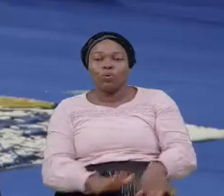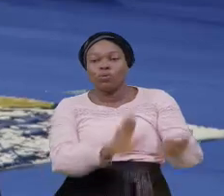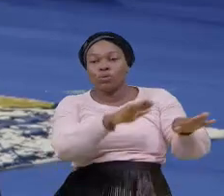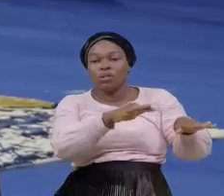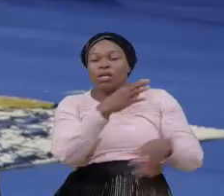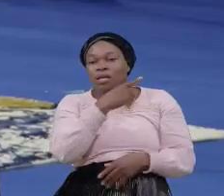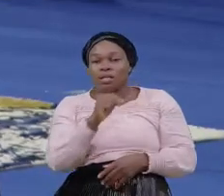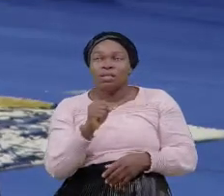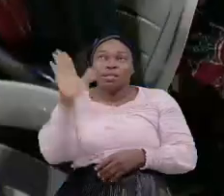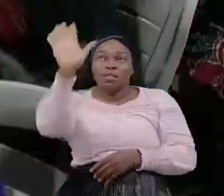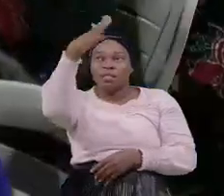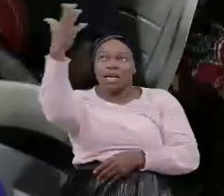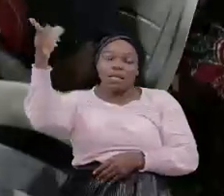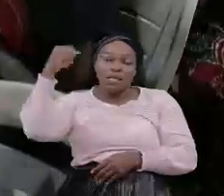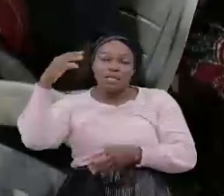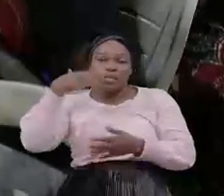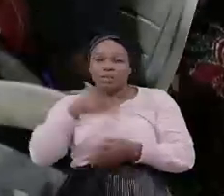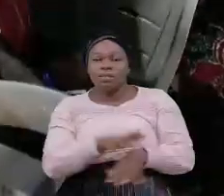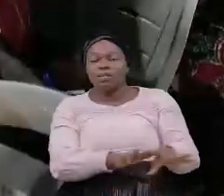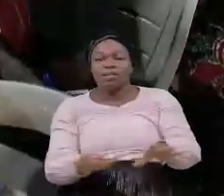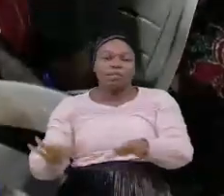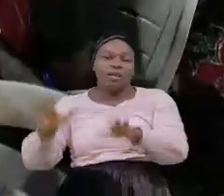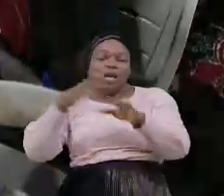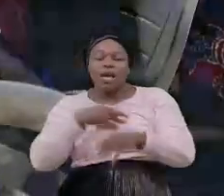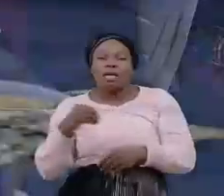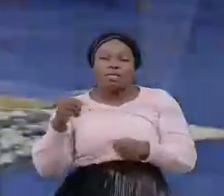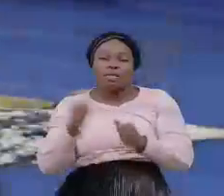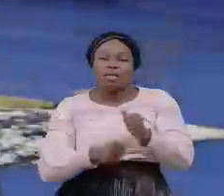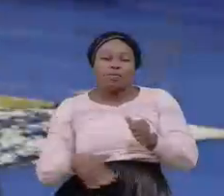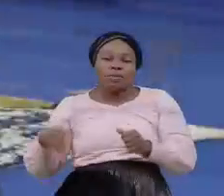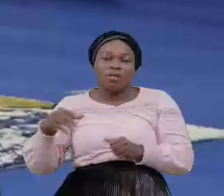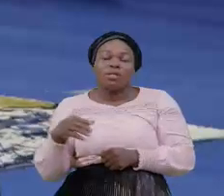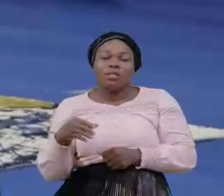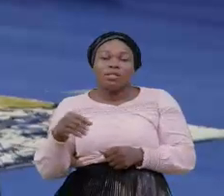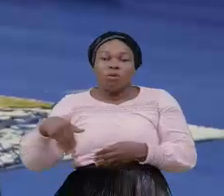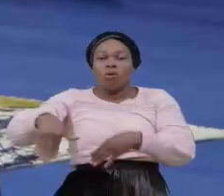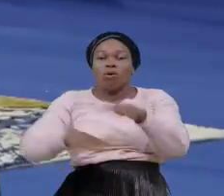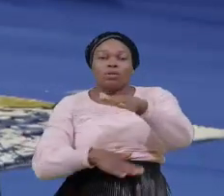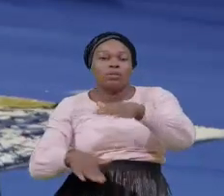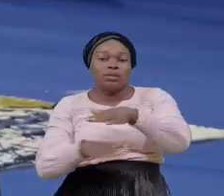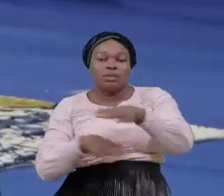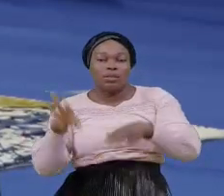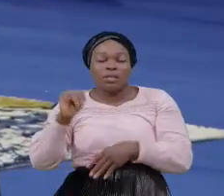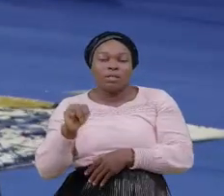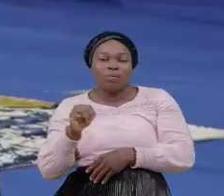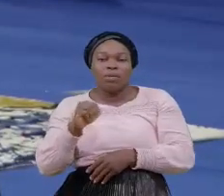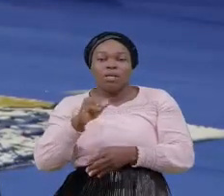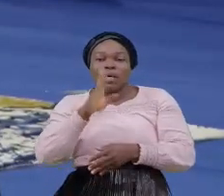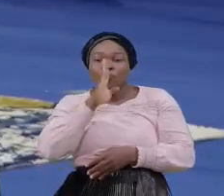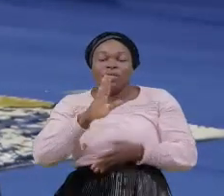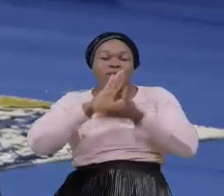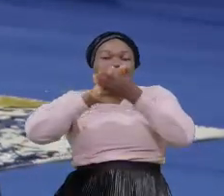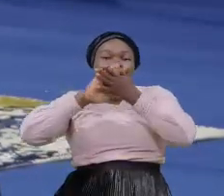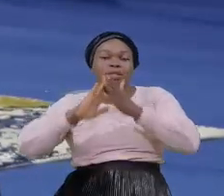sea, of the demon, of disease. Peace be still. And the sea heard his